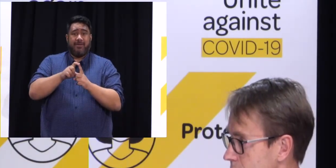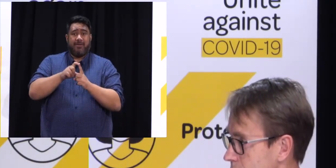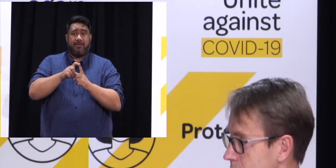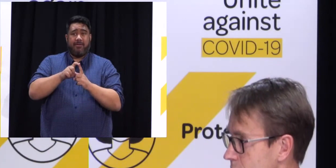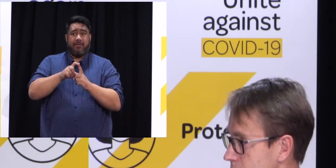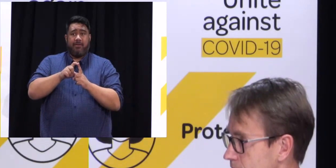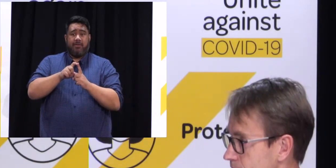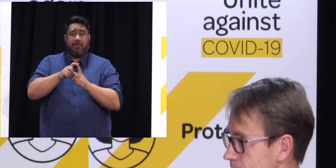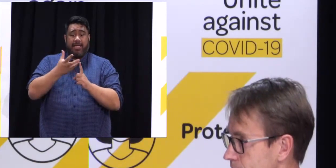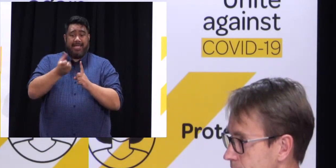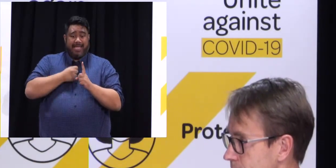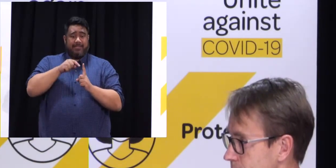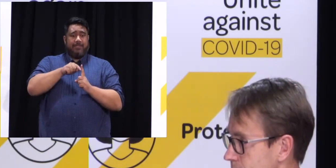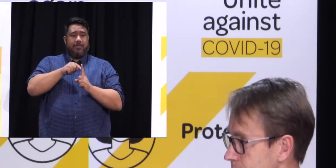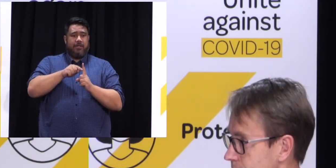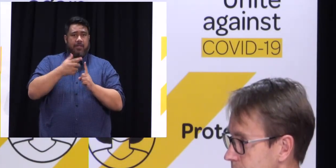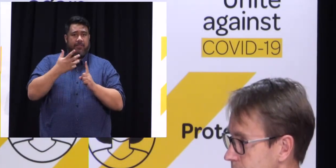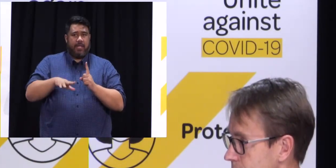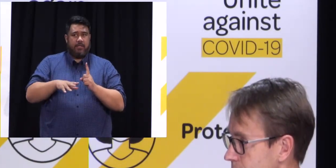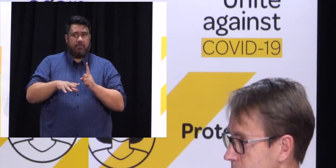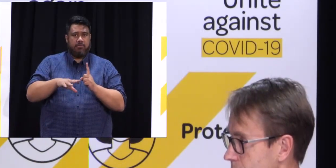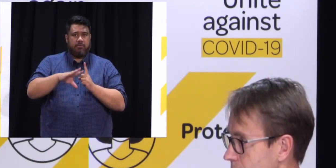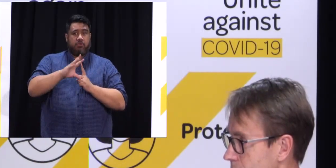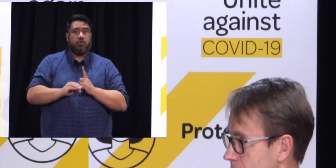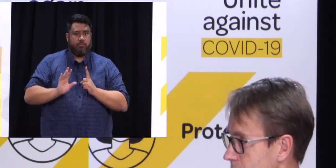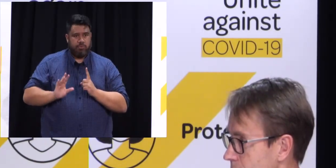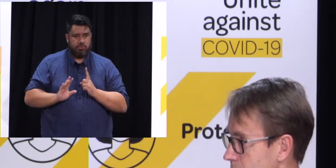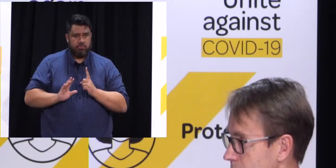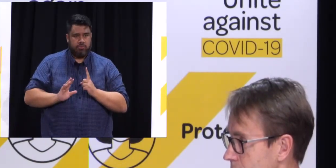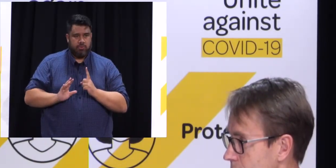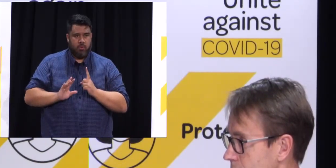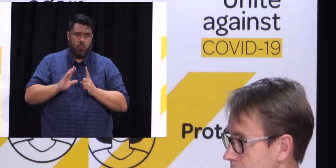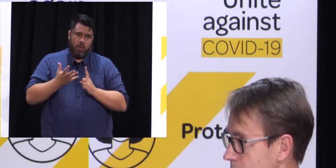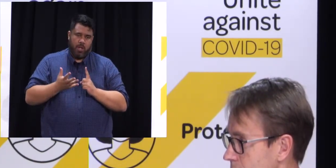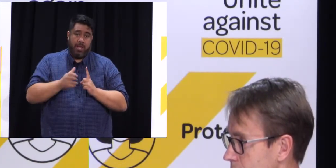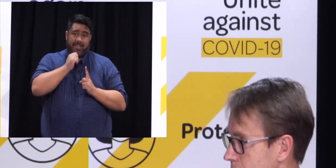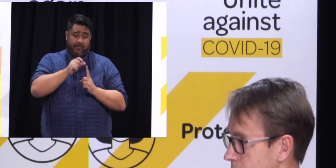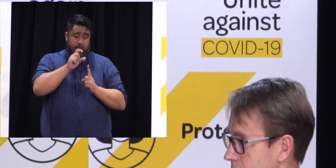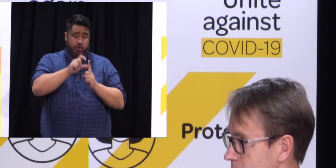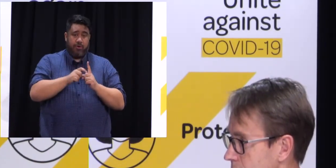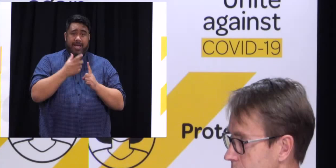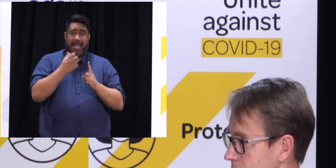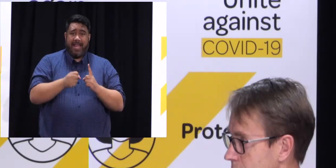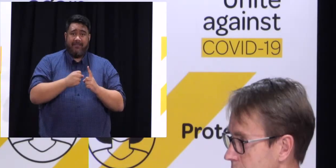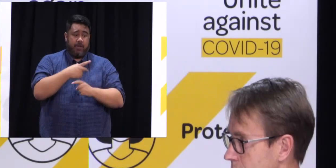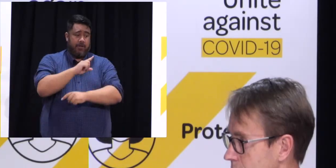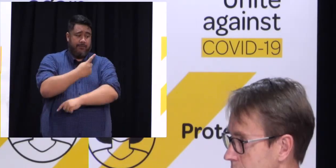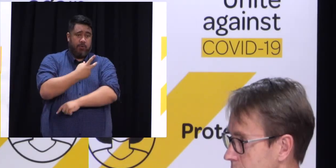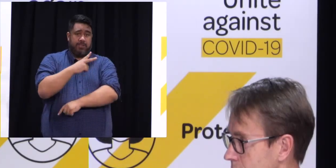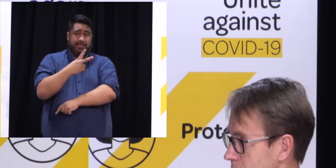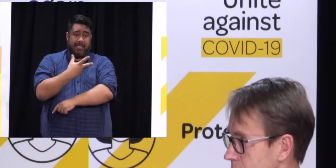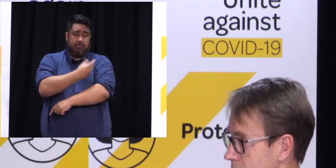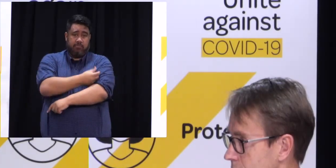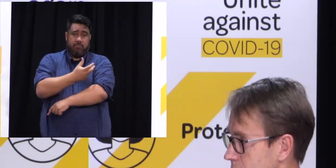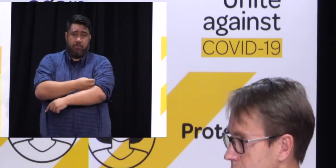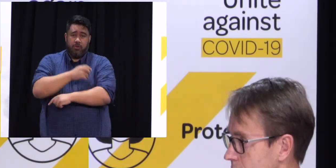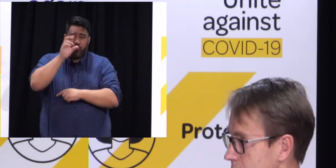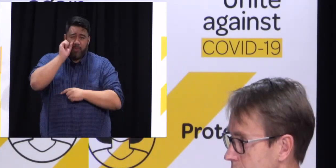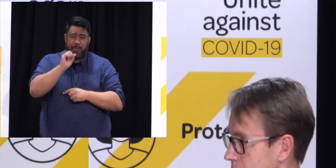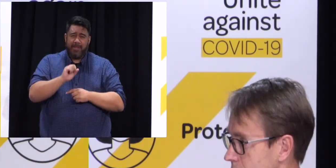stops. You know, you'll recall that for our fully vaccinated person who was the wife of our original